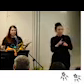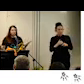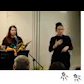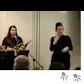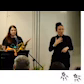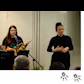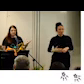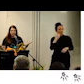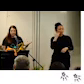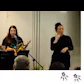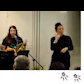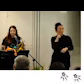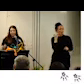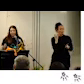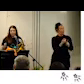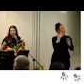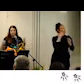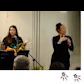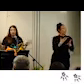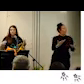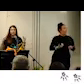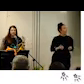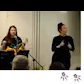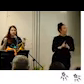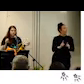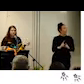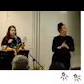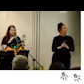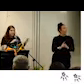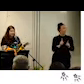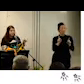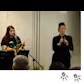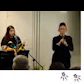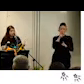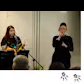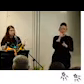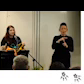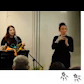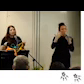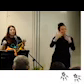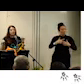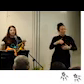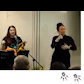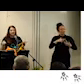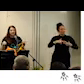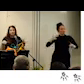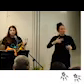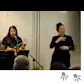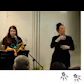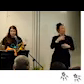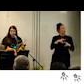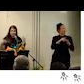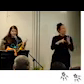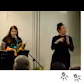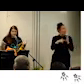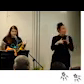by injecting pregnant mice moms. And believe it or not, we can even determine genetic risk factors by looking at